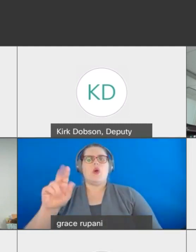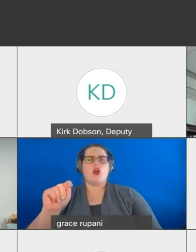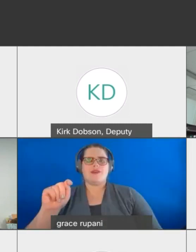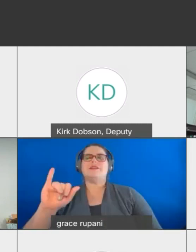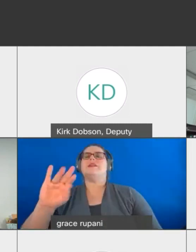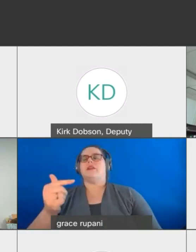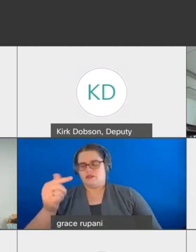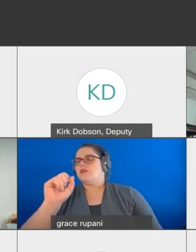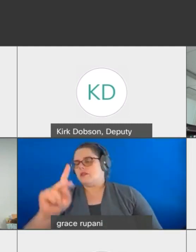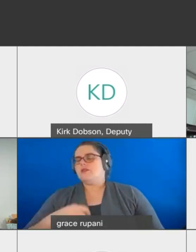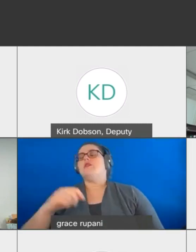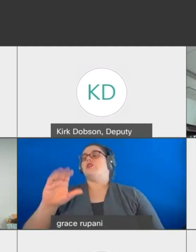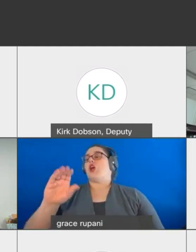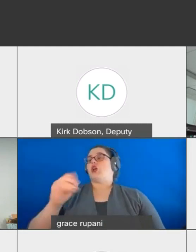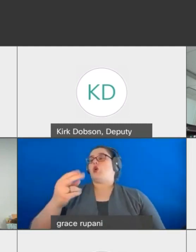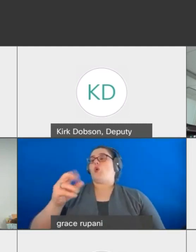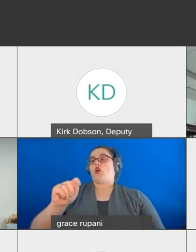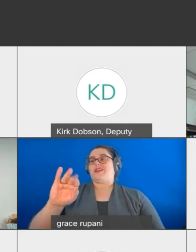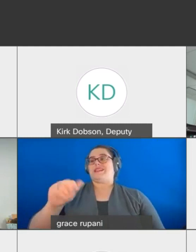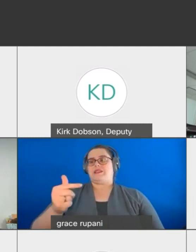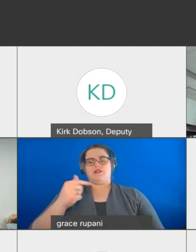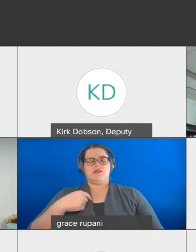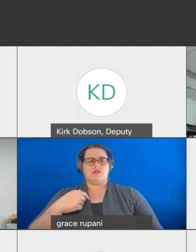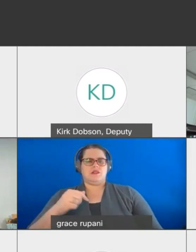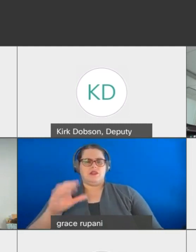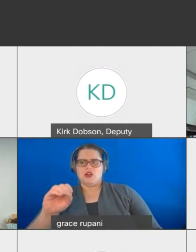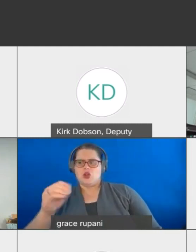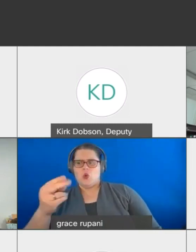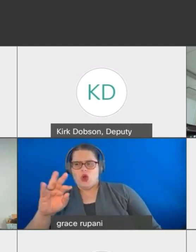COHORTING. They asked whether it's cohorting or cohorting.